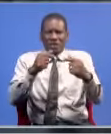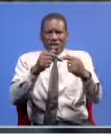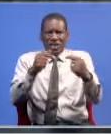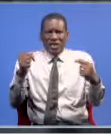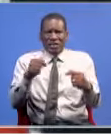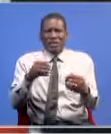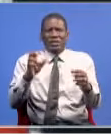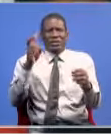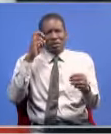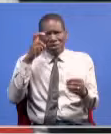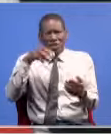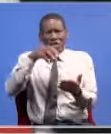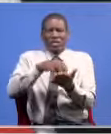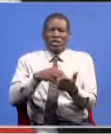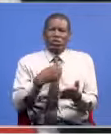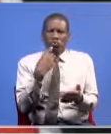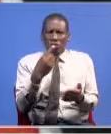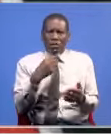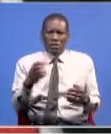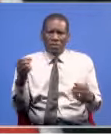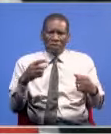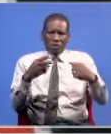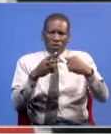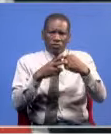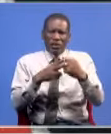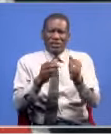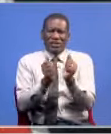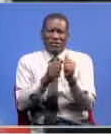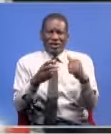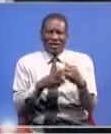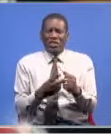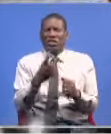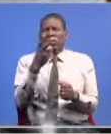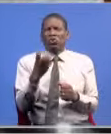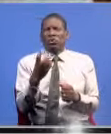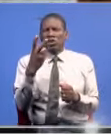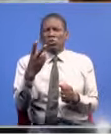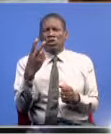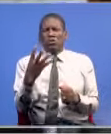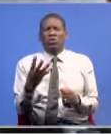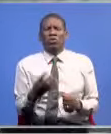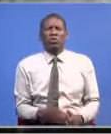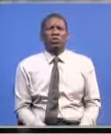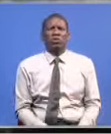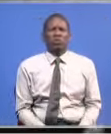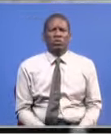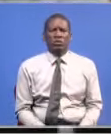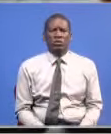suspects. The case will be mentioned in July 17th, 2024.